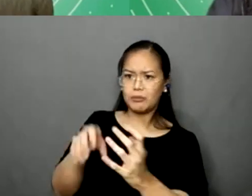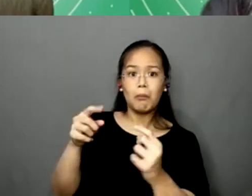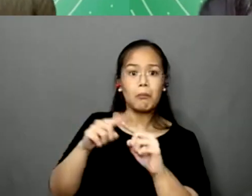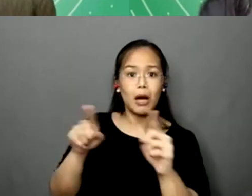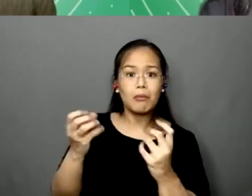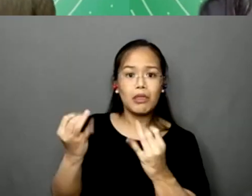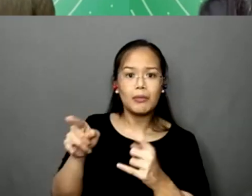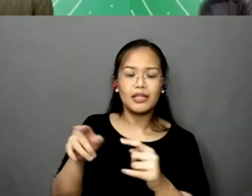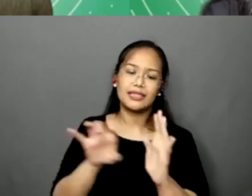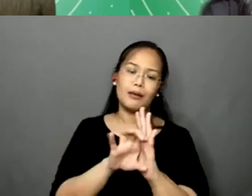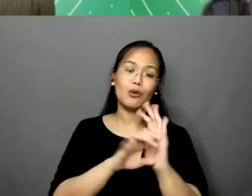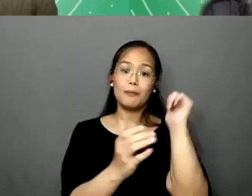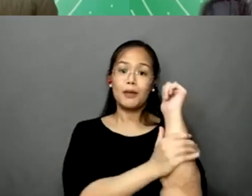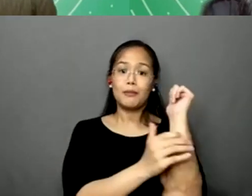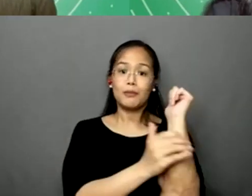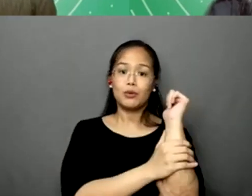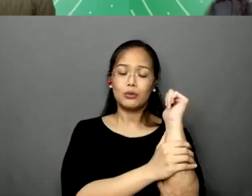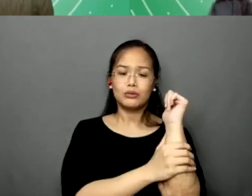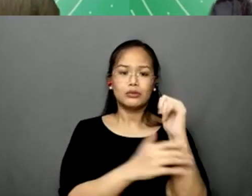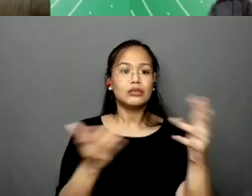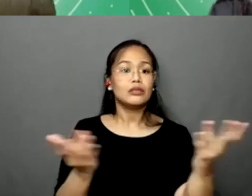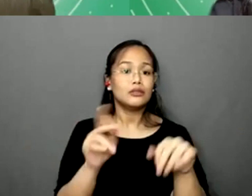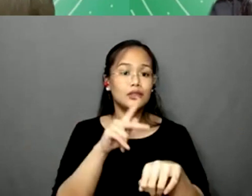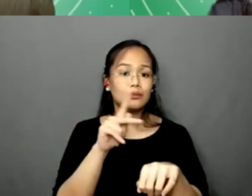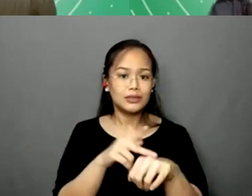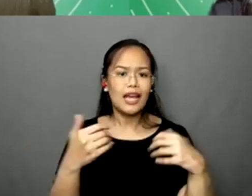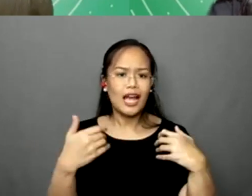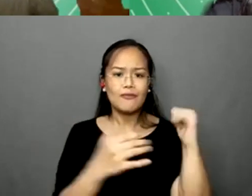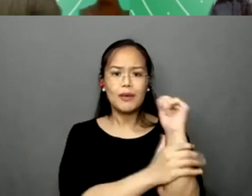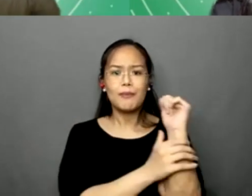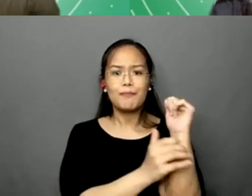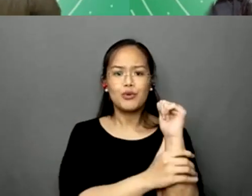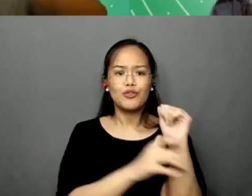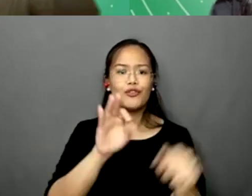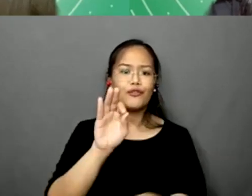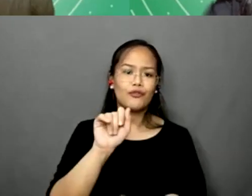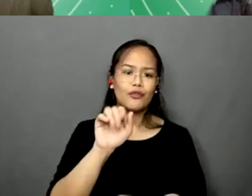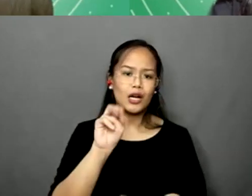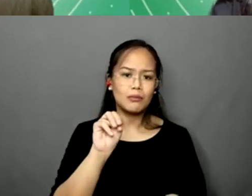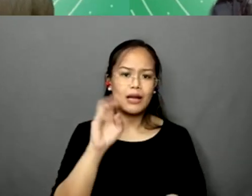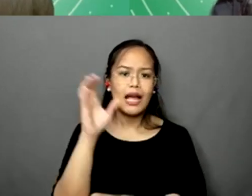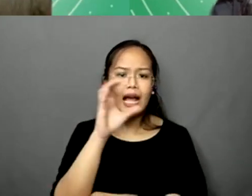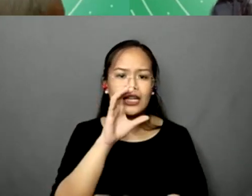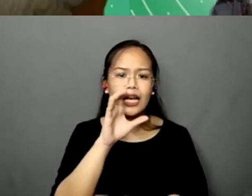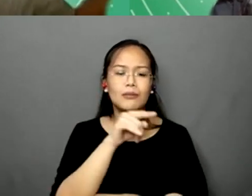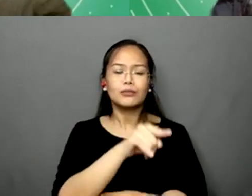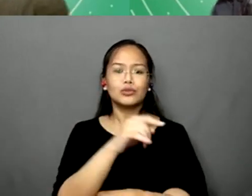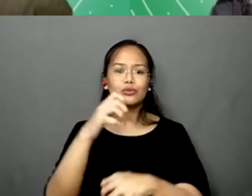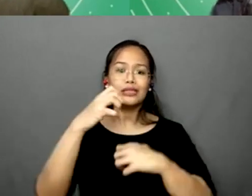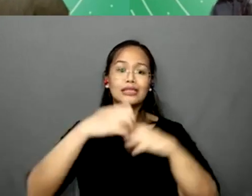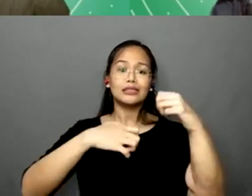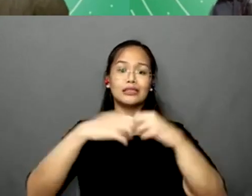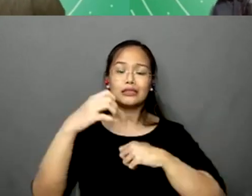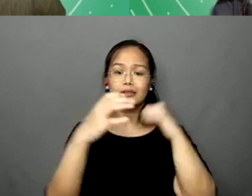bamboo. One of the growing developments here in the Philippines is they have bamboo farms and they're looking to make engineered bamboo, which previously was only